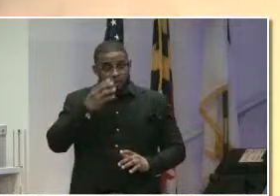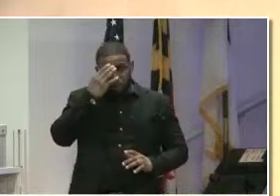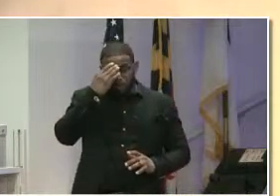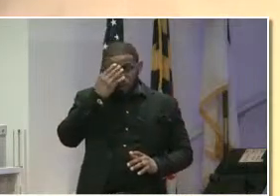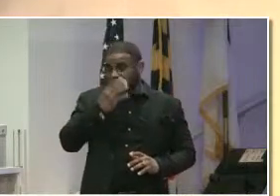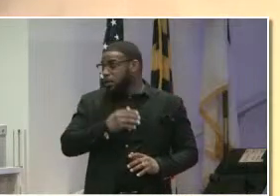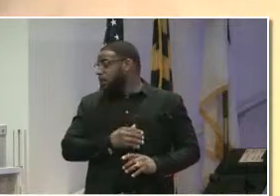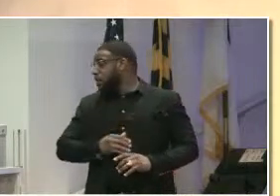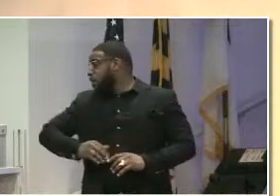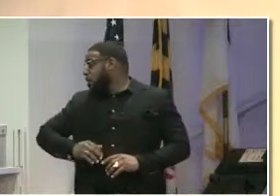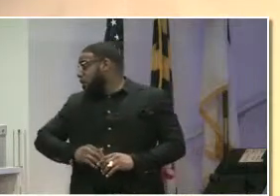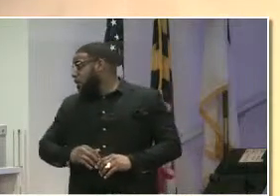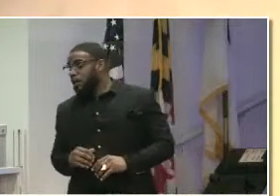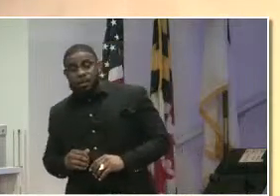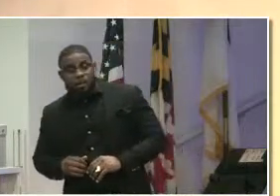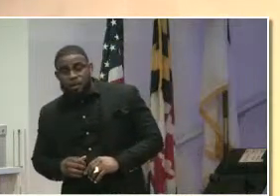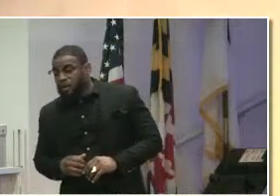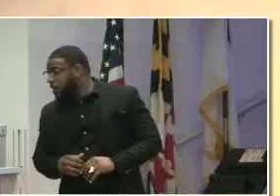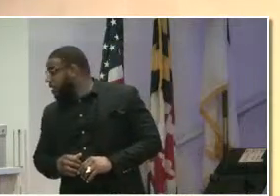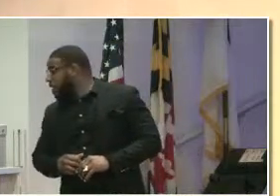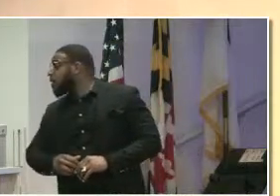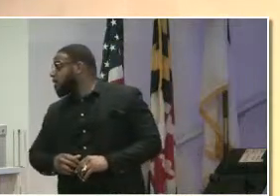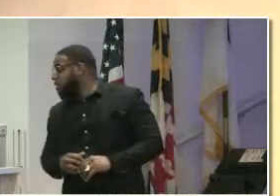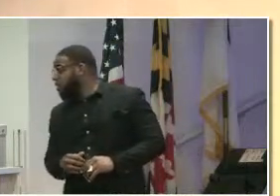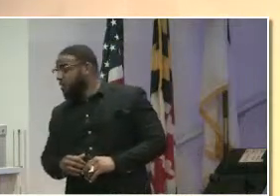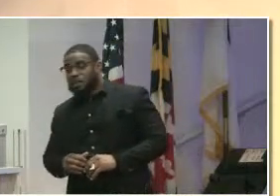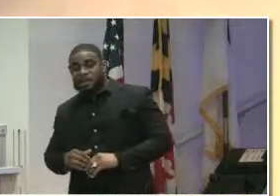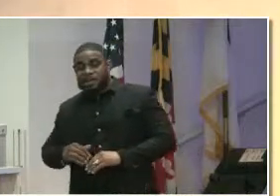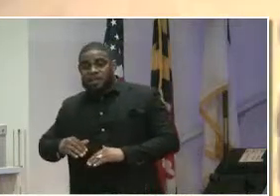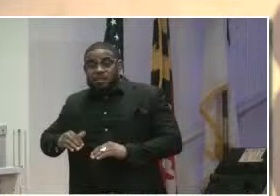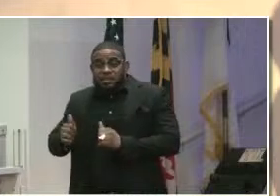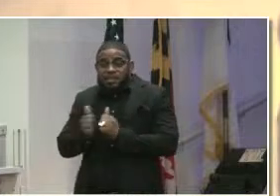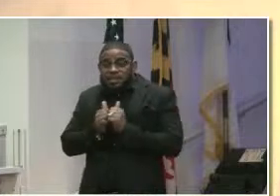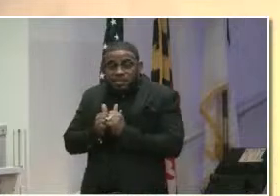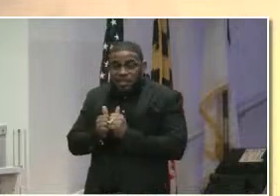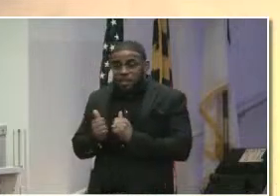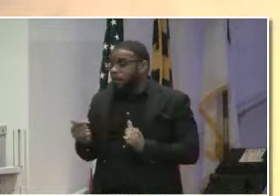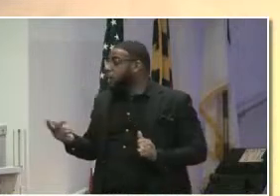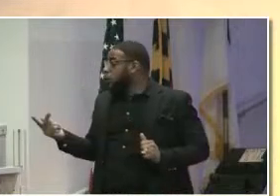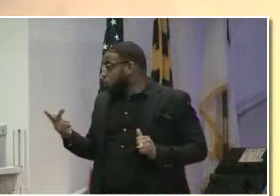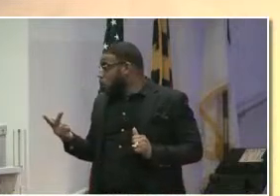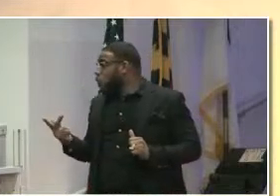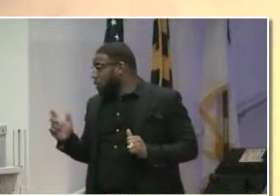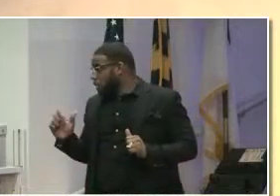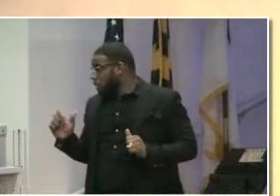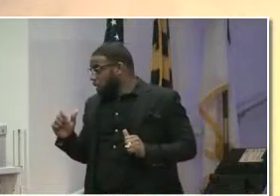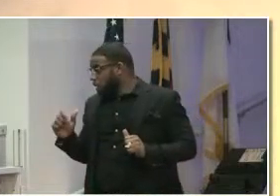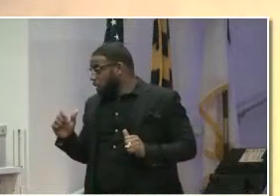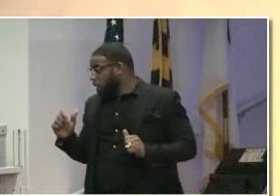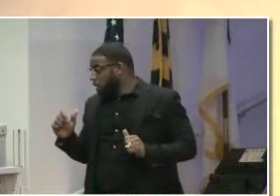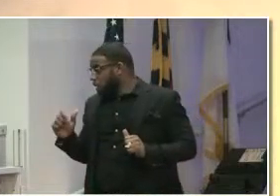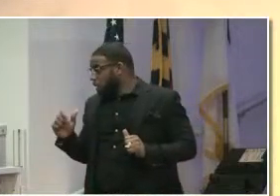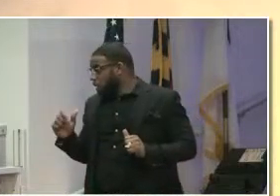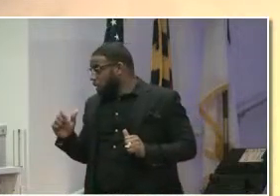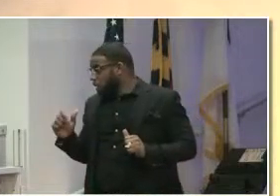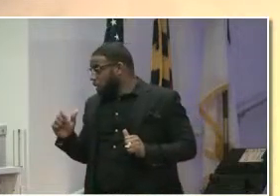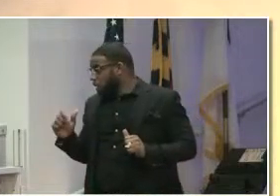Turn to the other neighbor, say, neighbor, together we can make it.